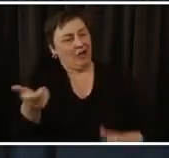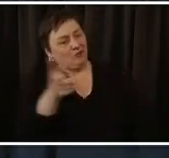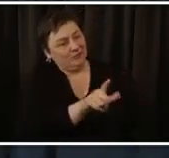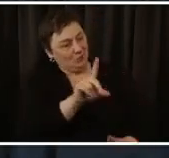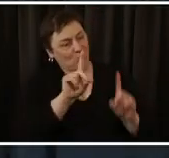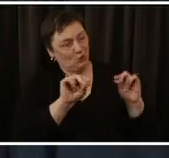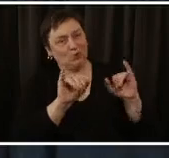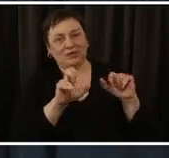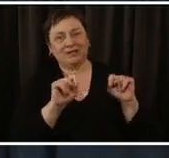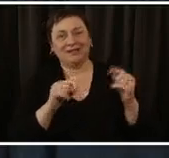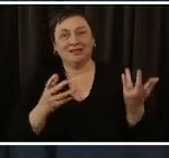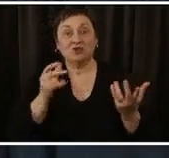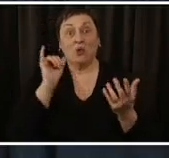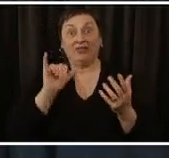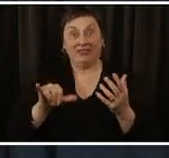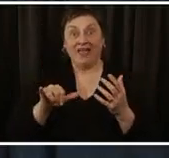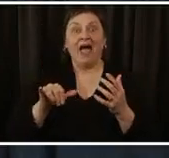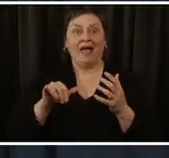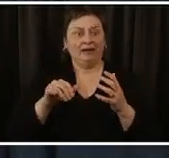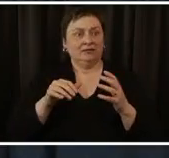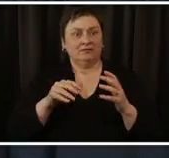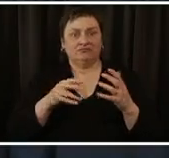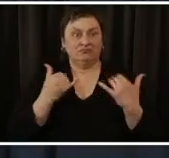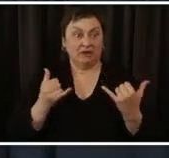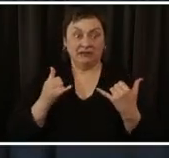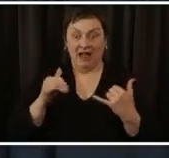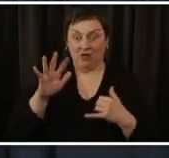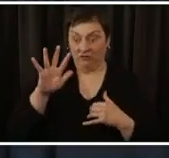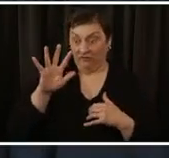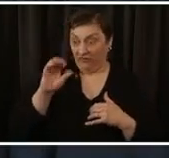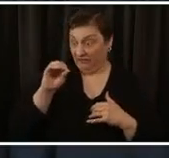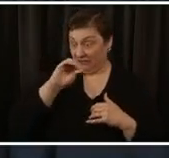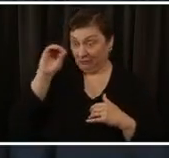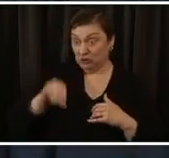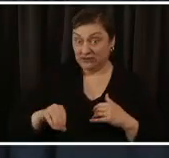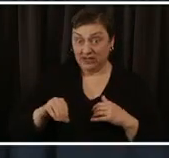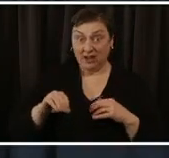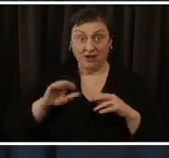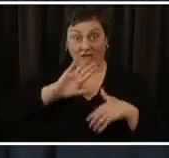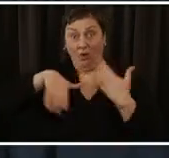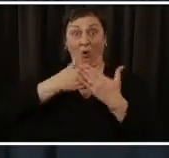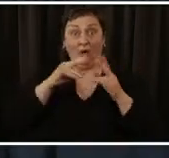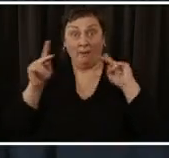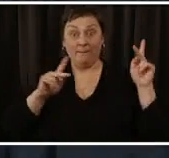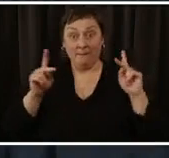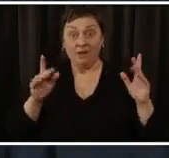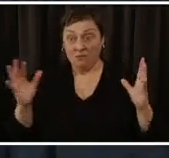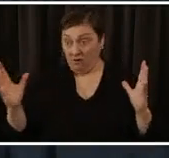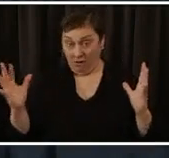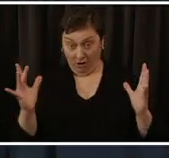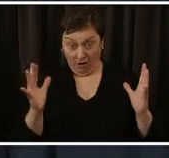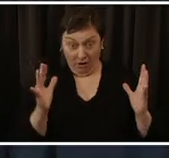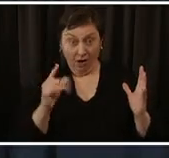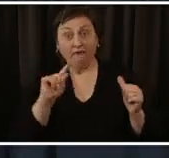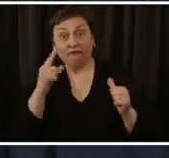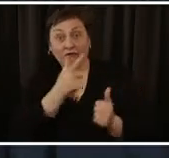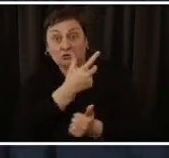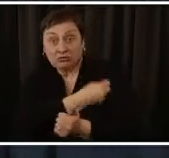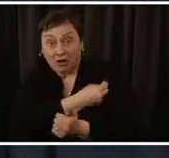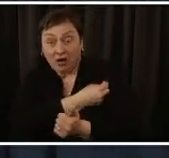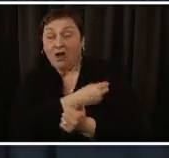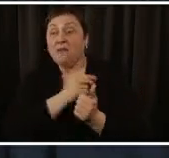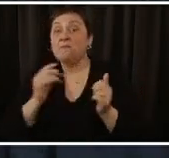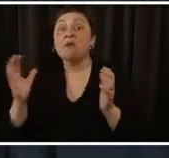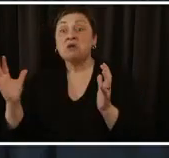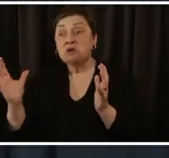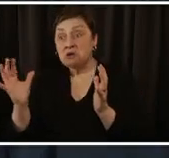large group in the middle. We're at about 50% of adults who've gotten the first dose, and those who haven't gotten the second will. There's probably 10% or so that don't